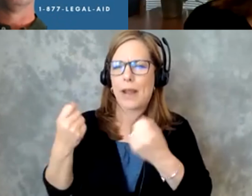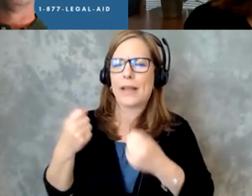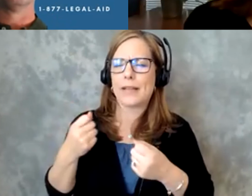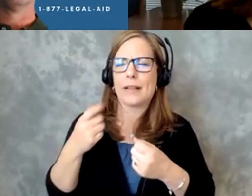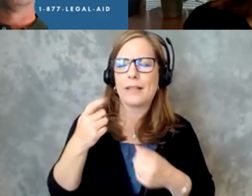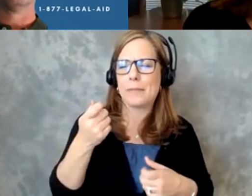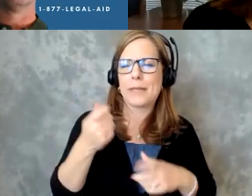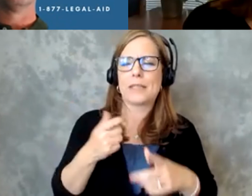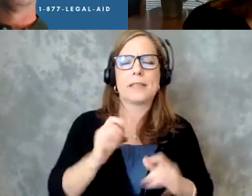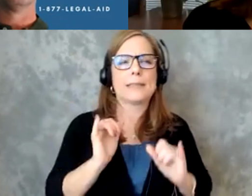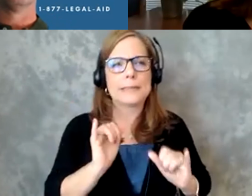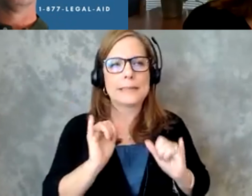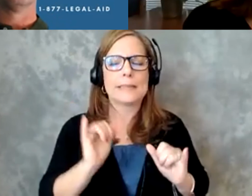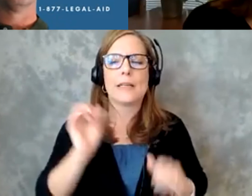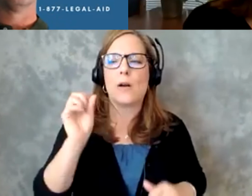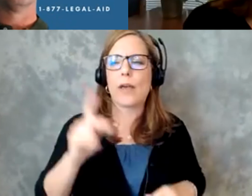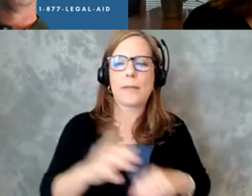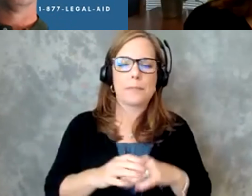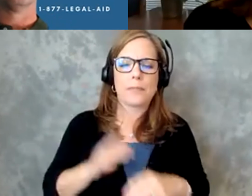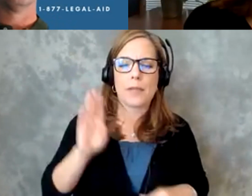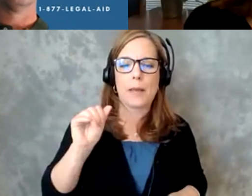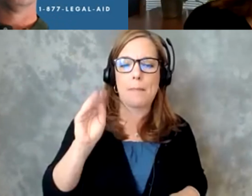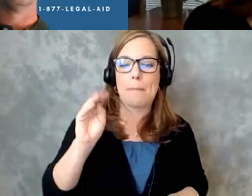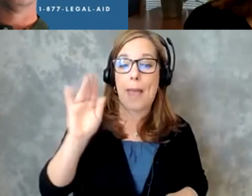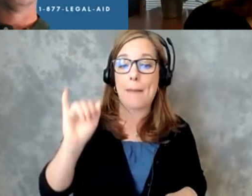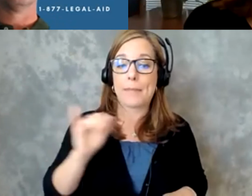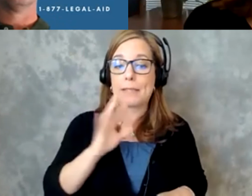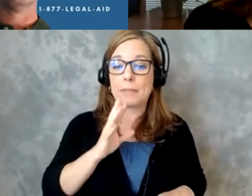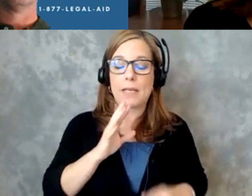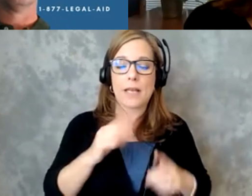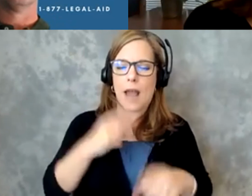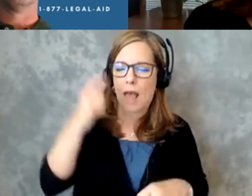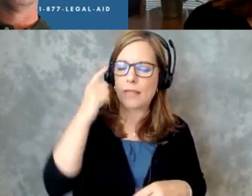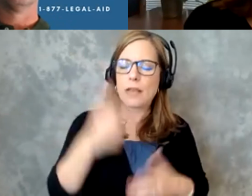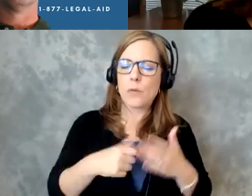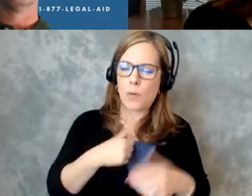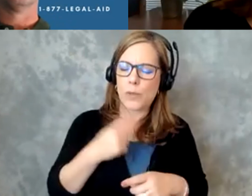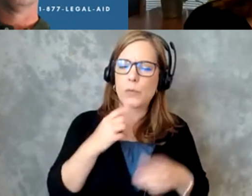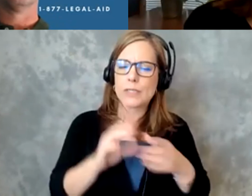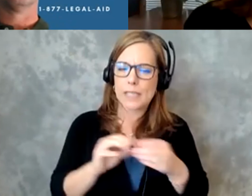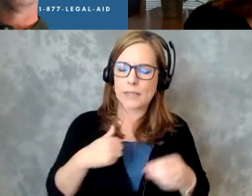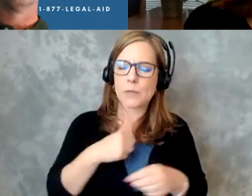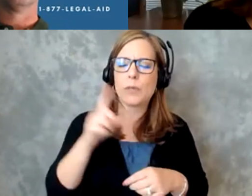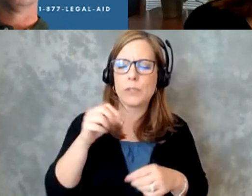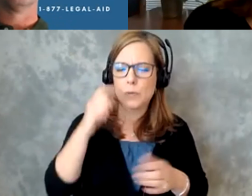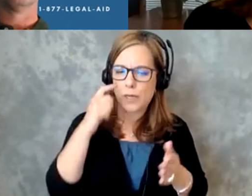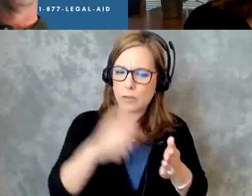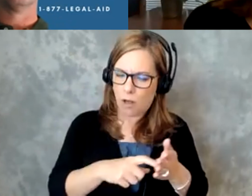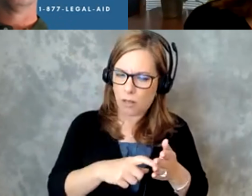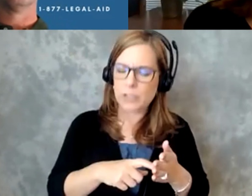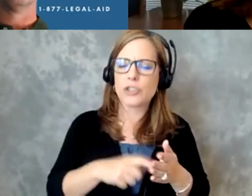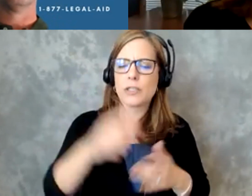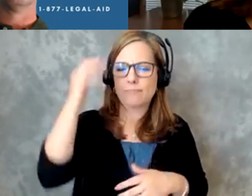breaking up a Okay. bit. I think what we would say is that we do acknowledge and realize that this could be